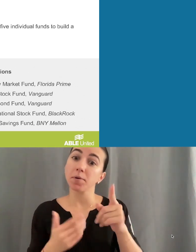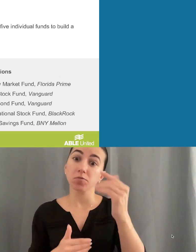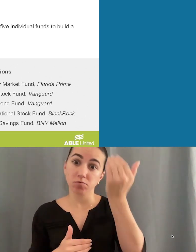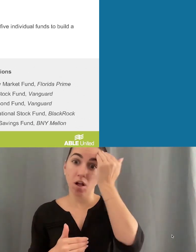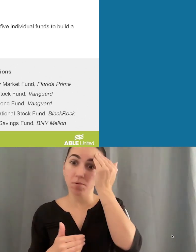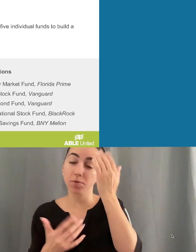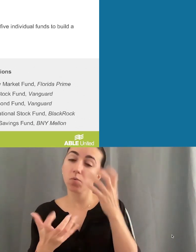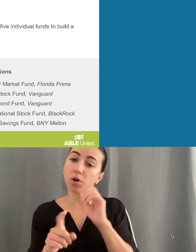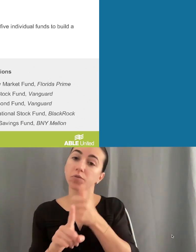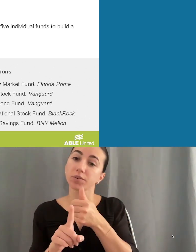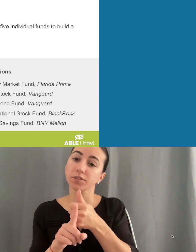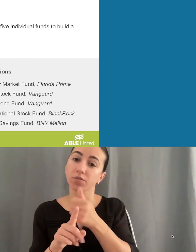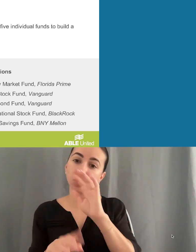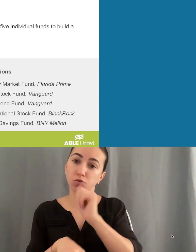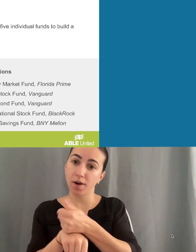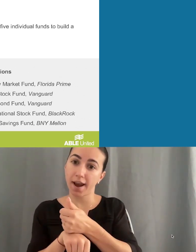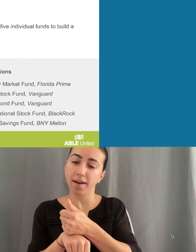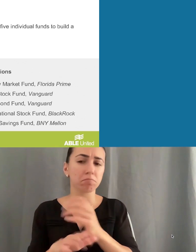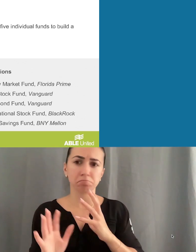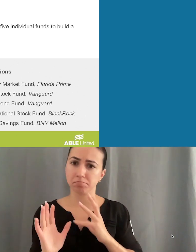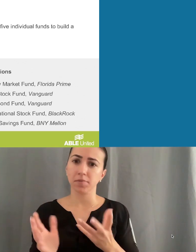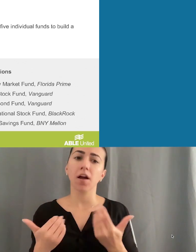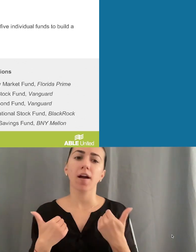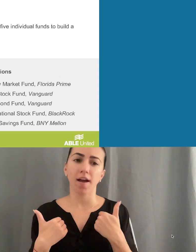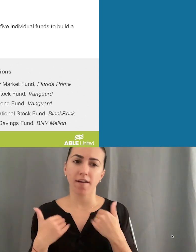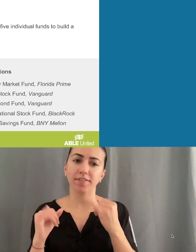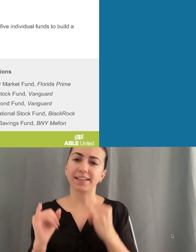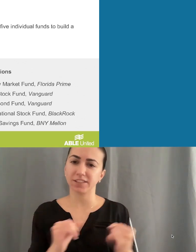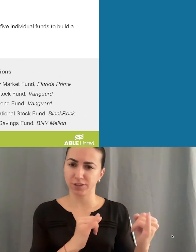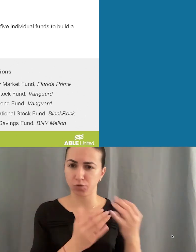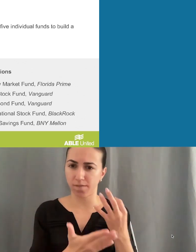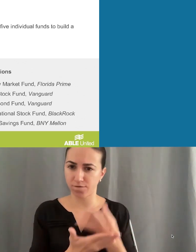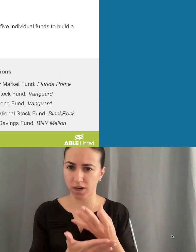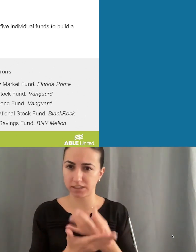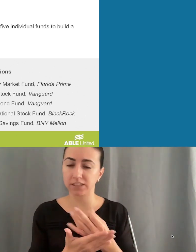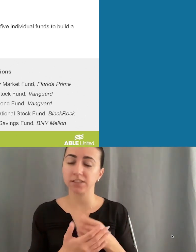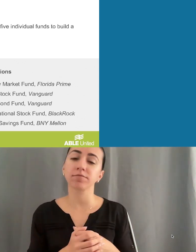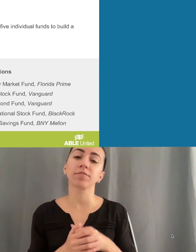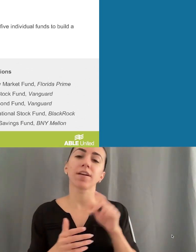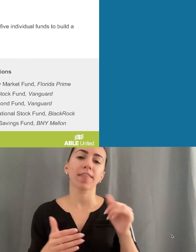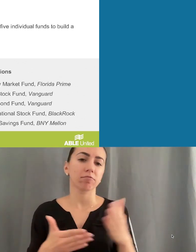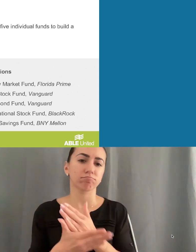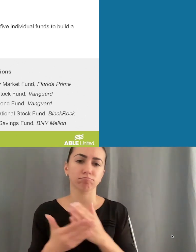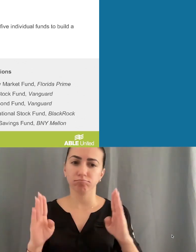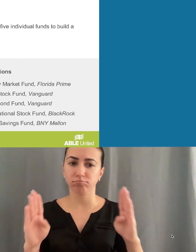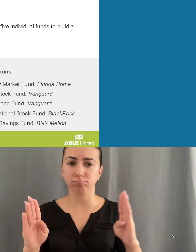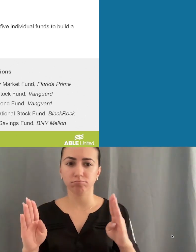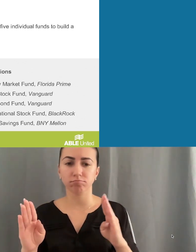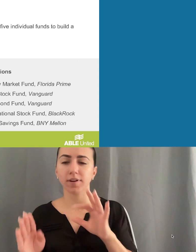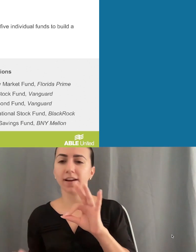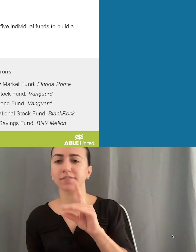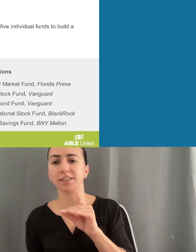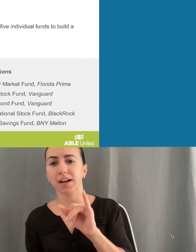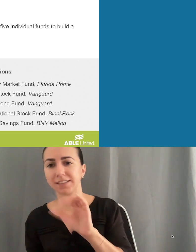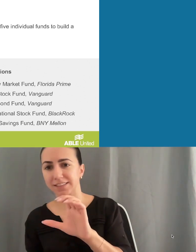to create your own portfolio, we do have individual fund options. And those range in risk from an FDIC money